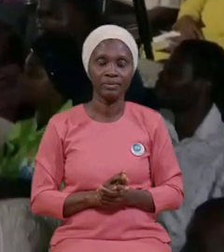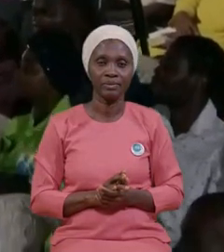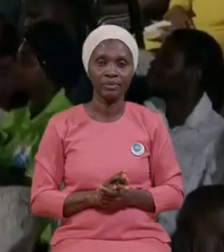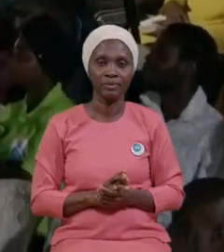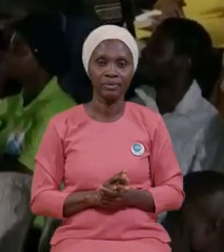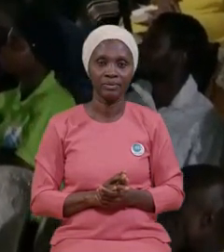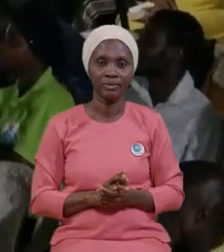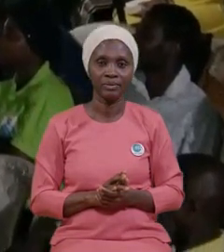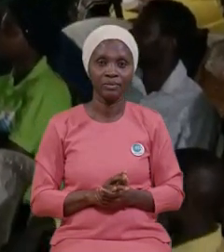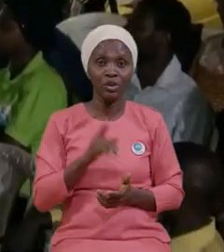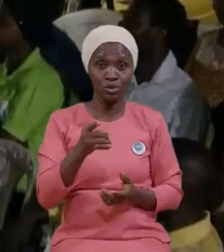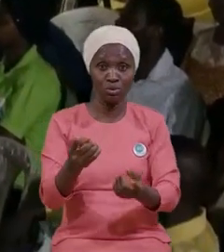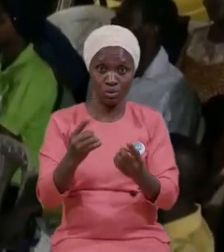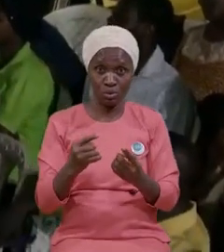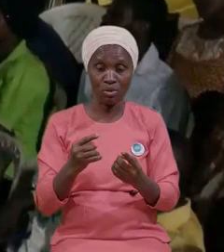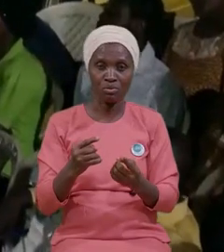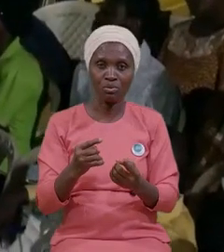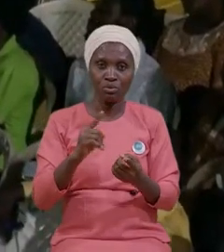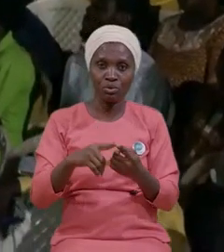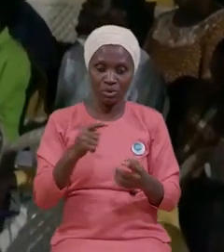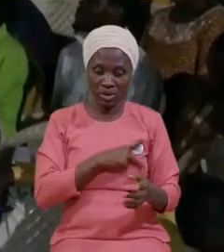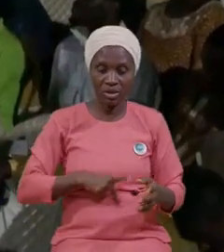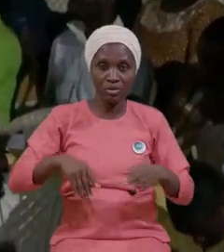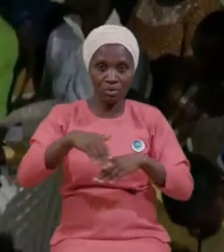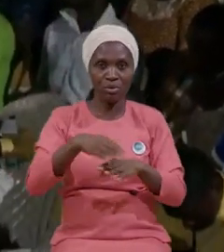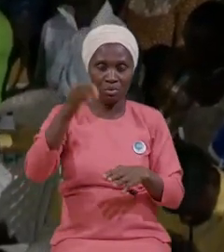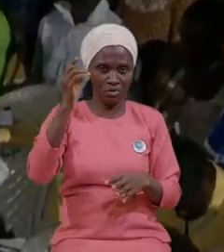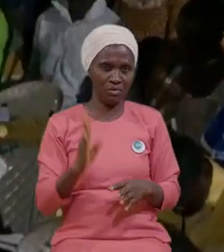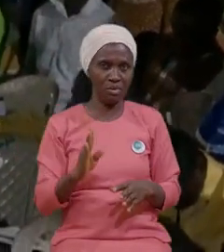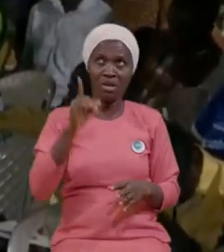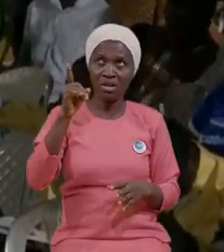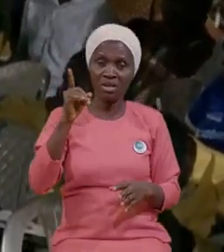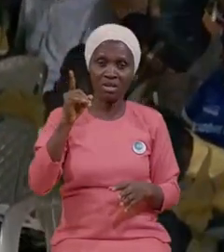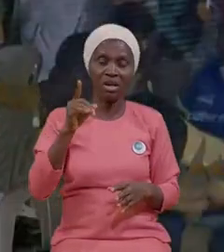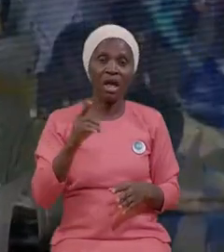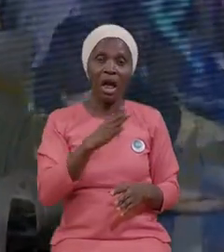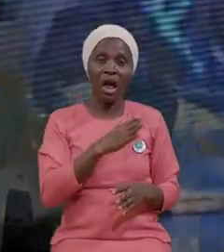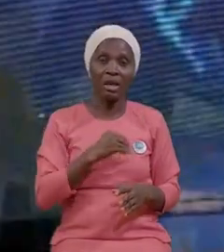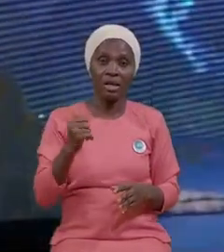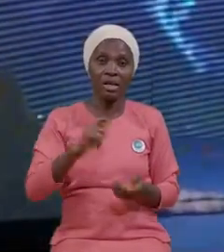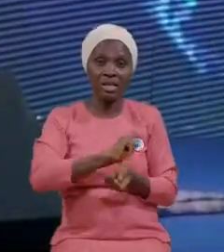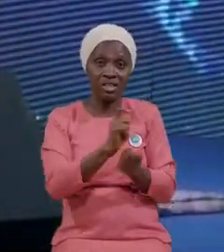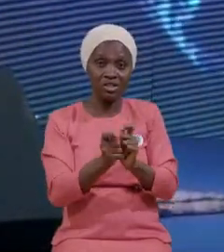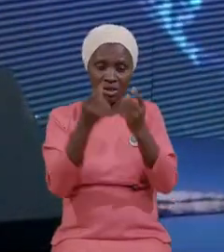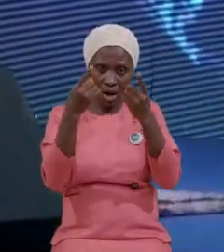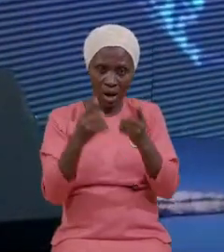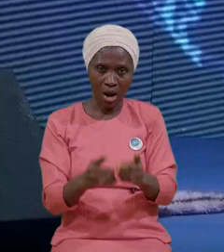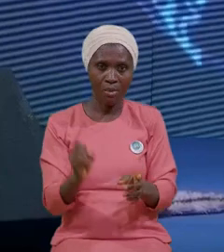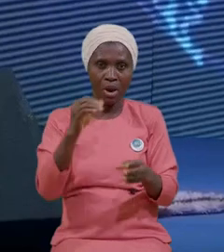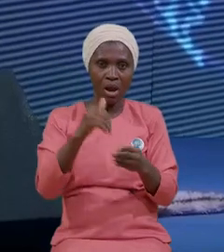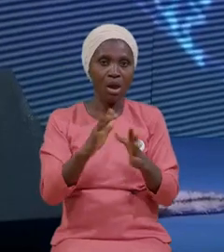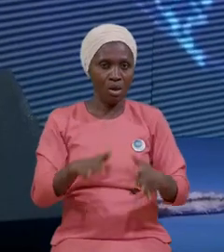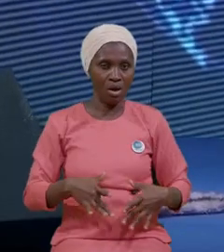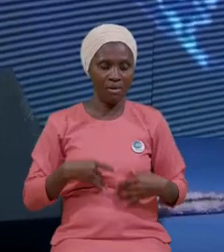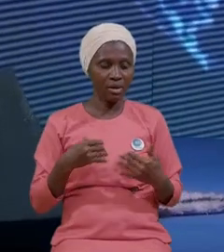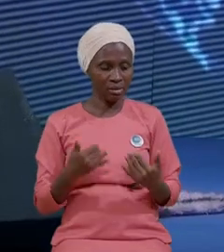You come into the kingdom of God. A change happens in your life. Now you have the